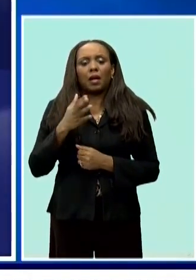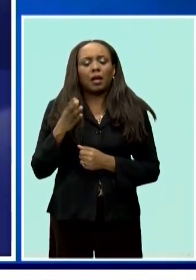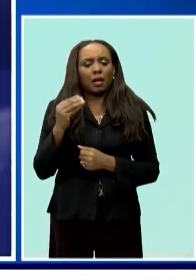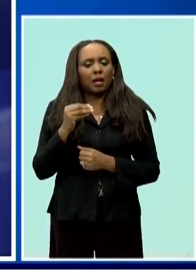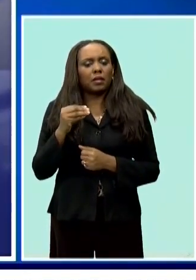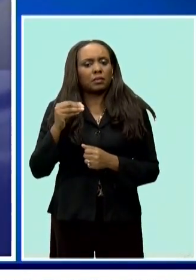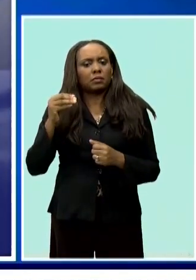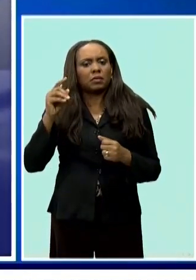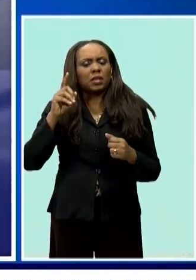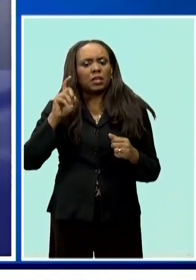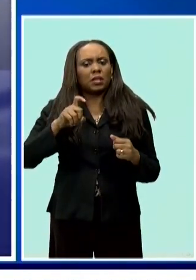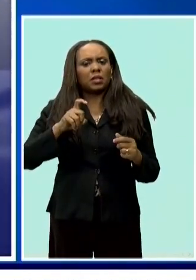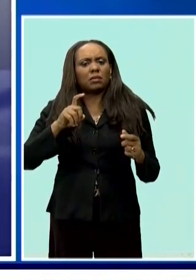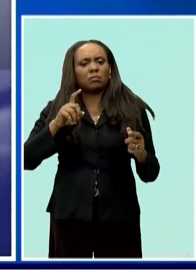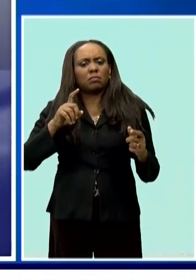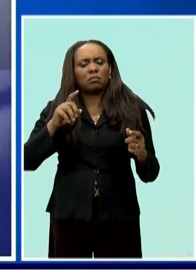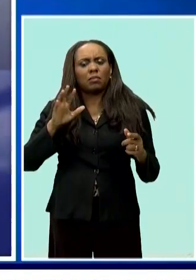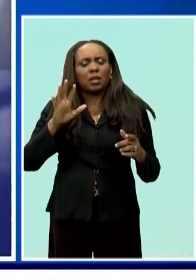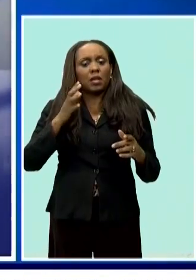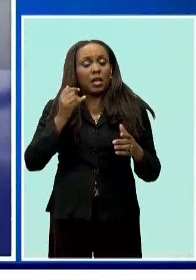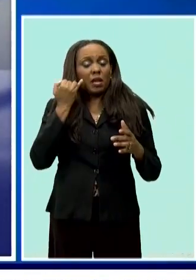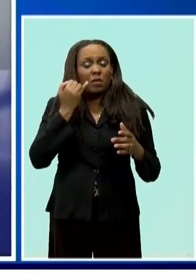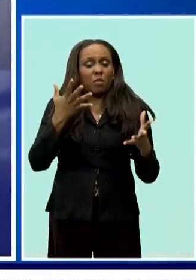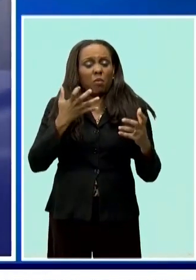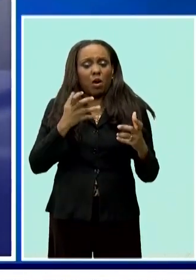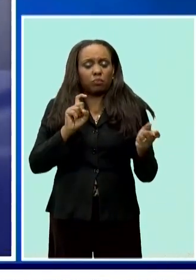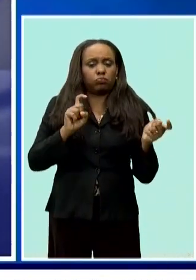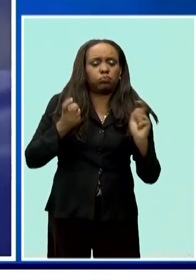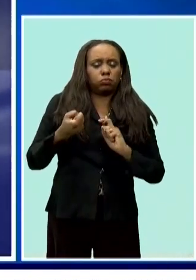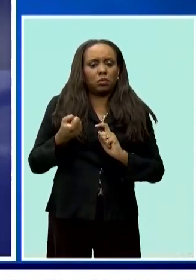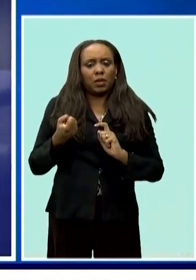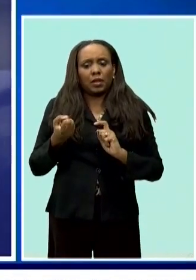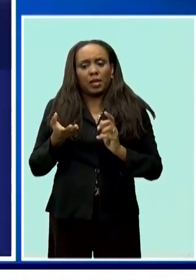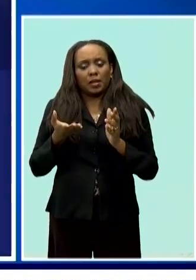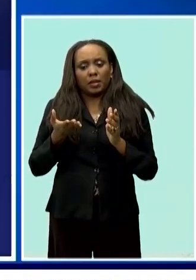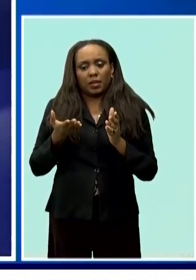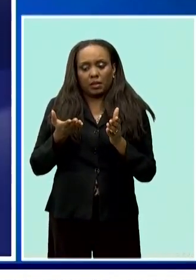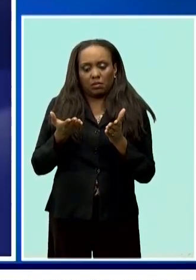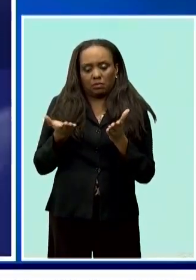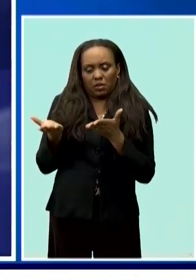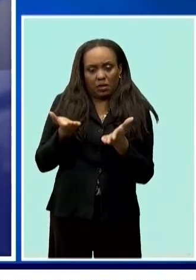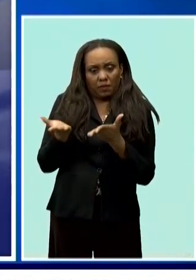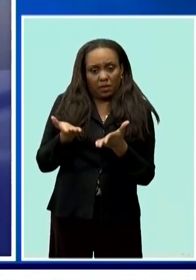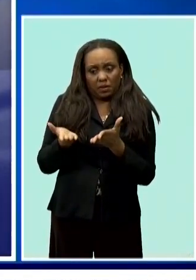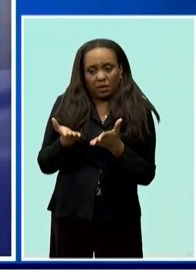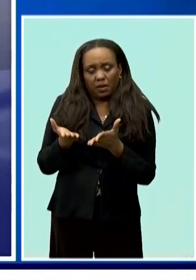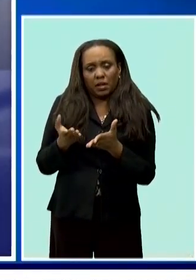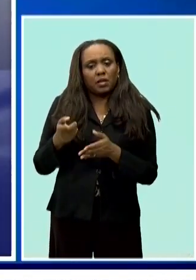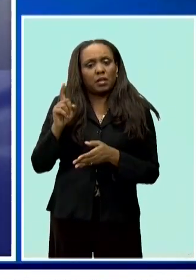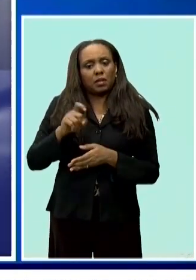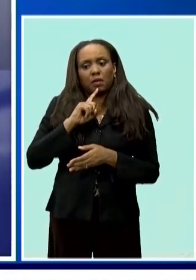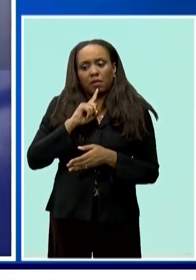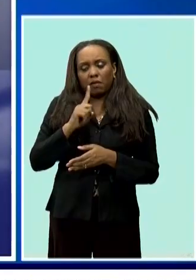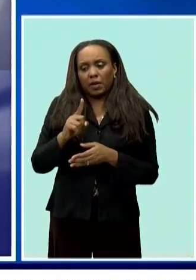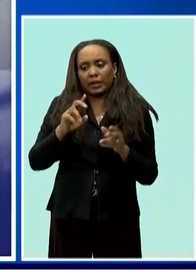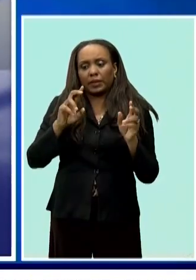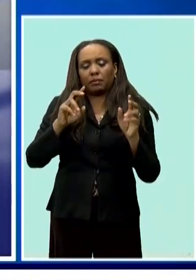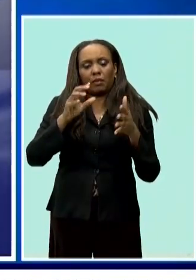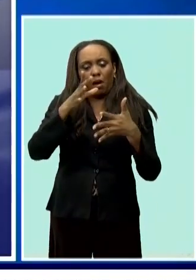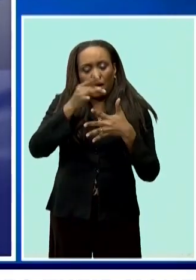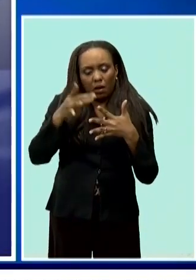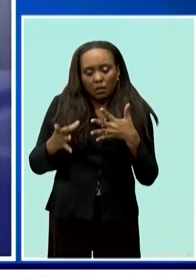Now, technically speaking, because these workers are pensionable and have the same rights as appointed officers, these group of